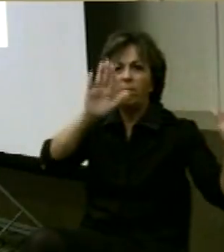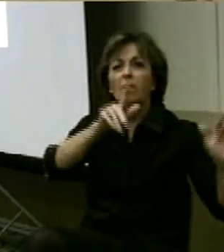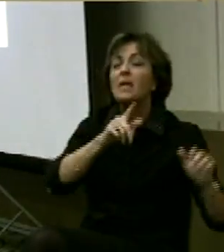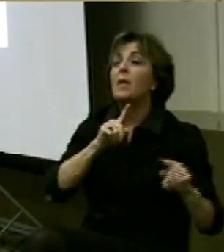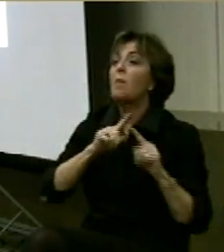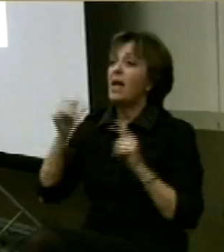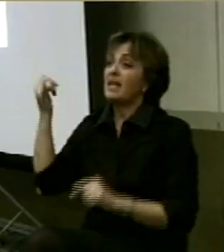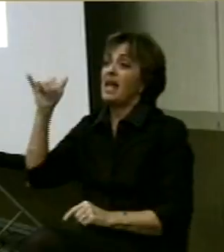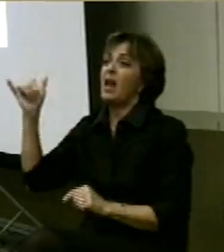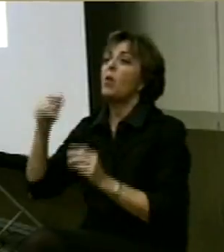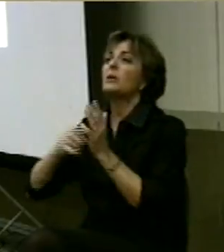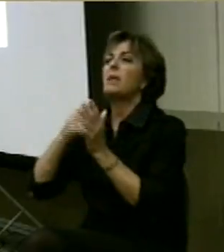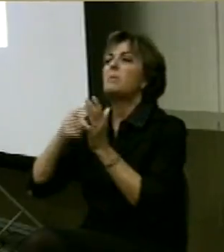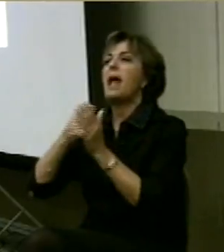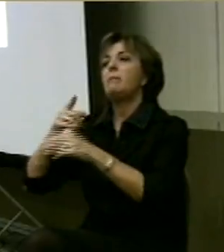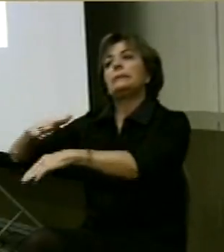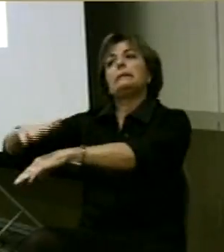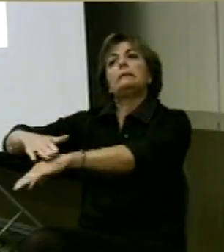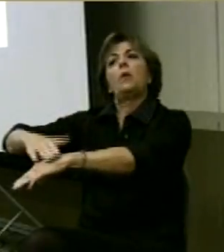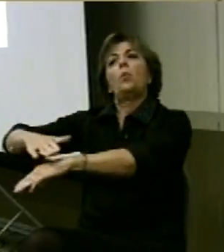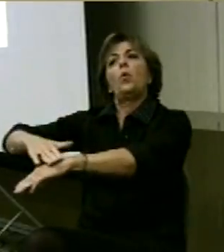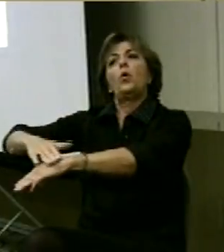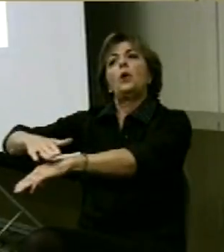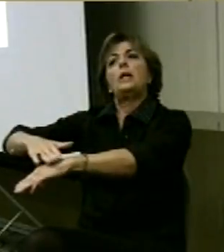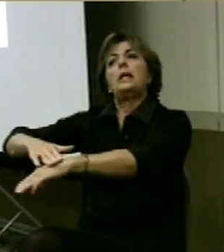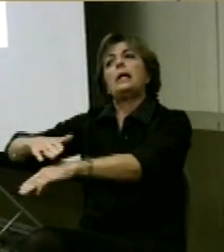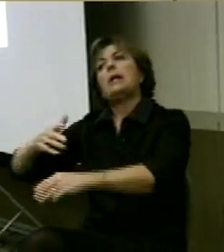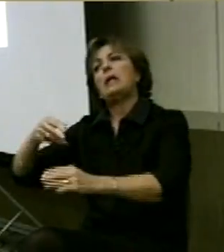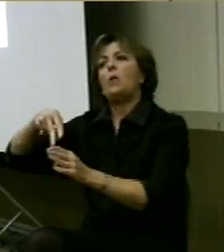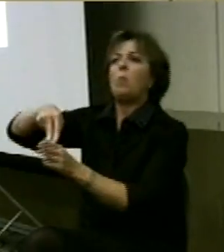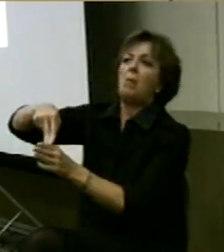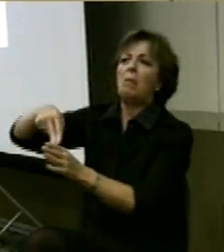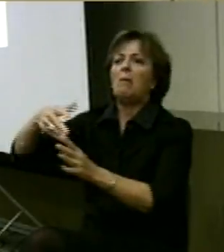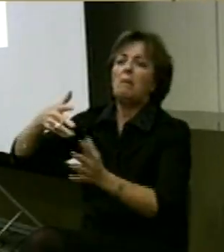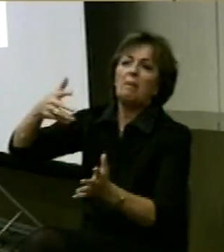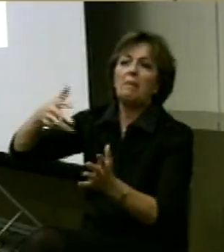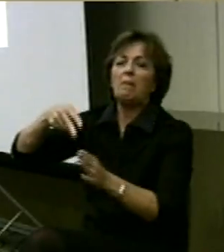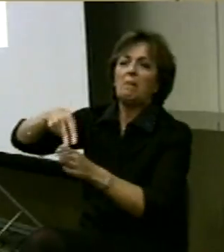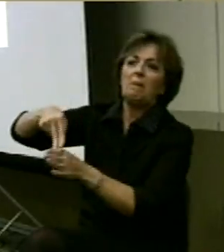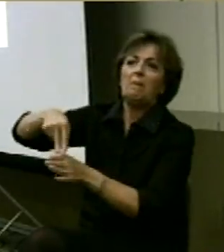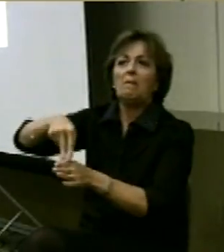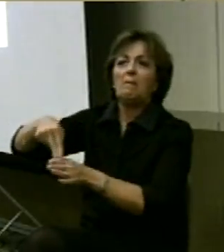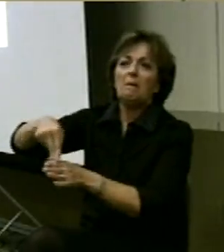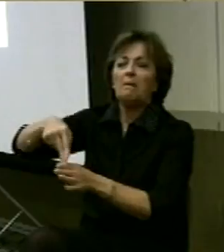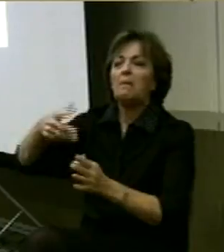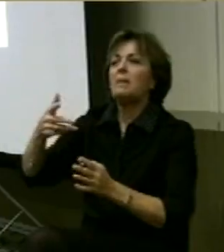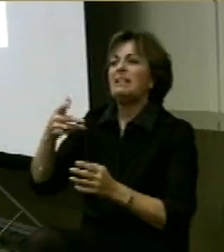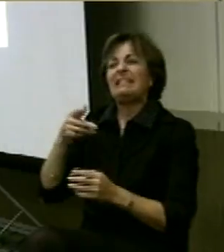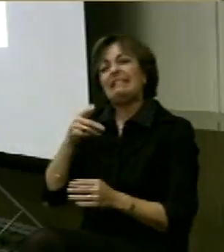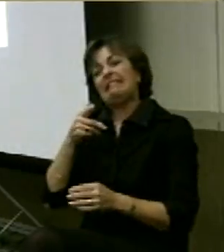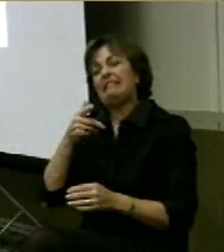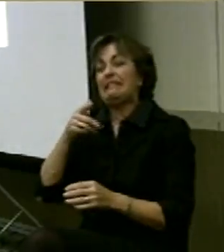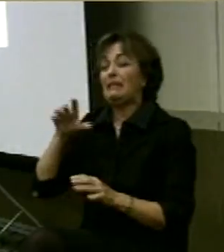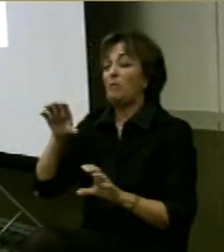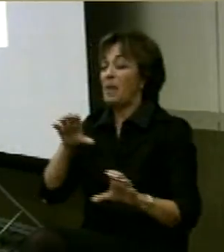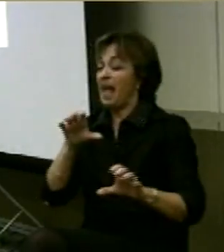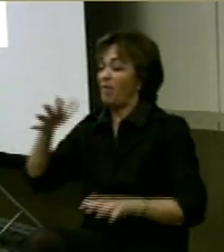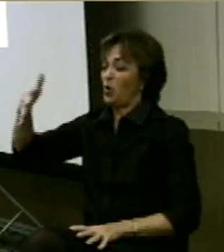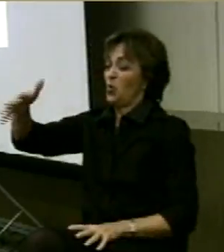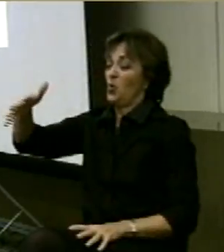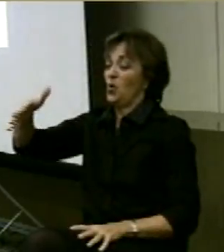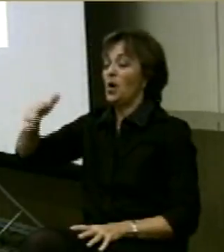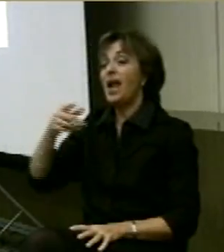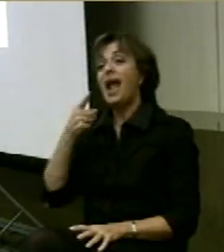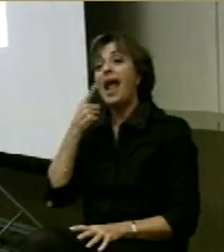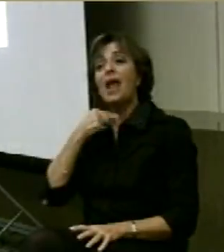sometimes is you needed a warning, or maybe you were kind of on the fence of some ill-advised behavior, and then red is maybe you